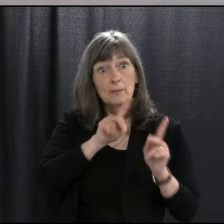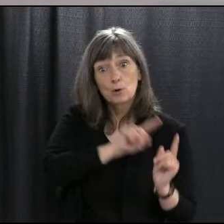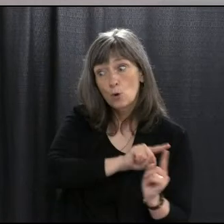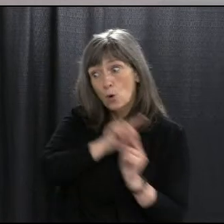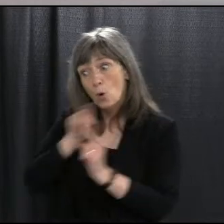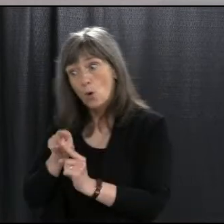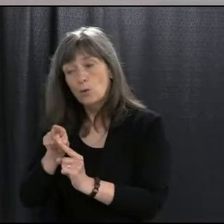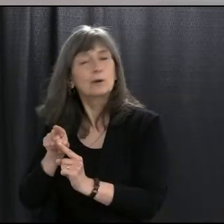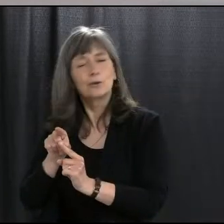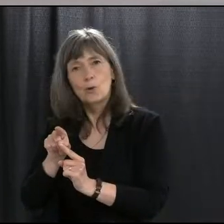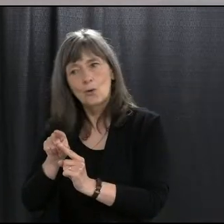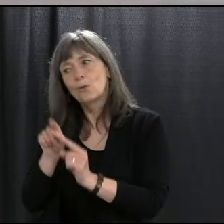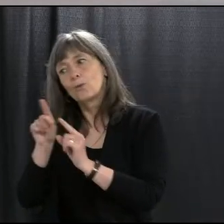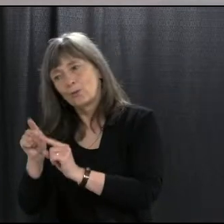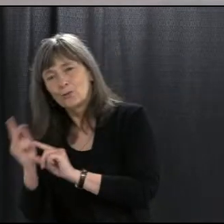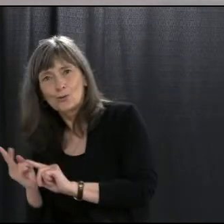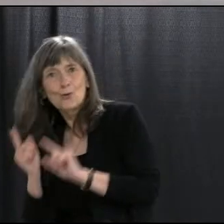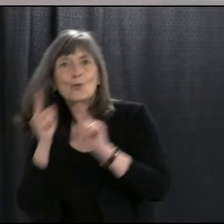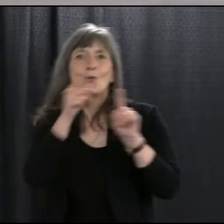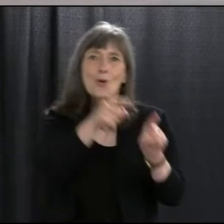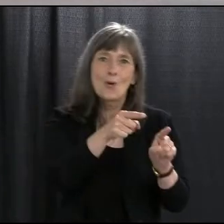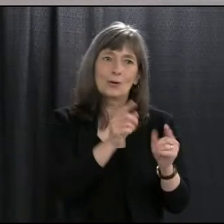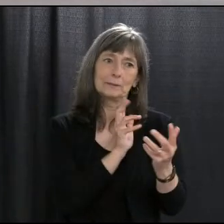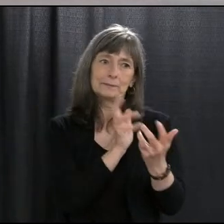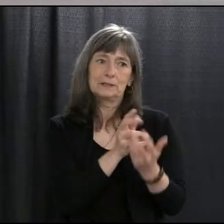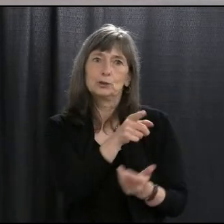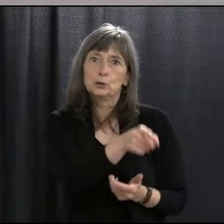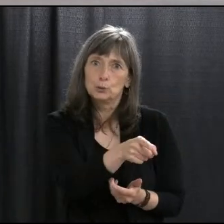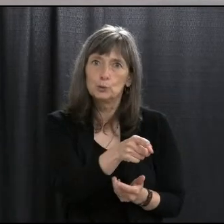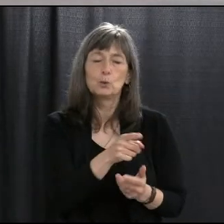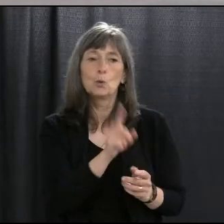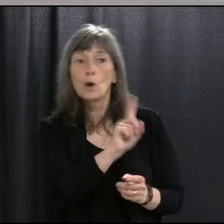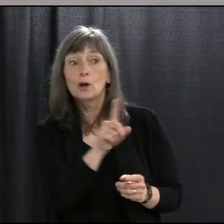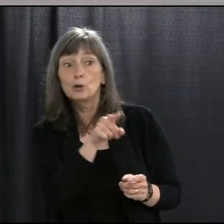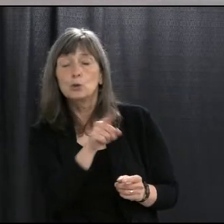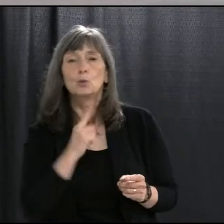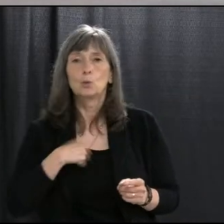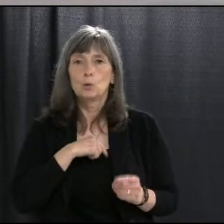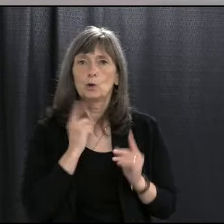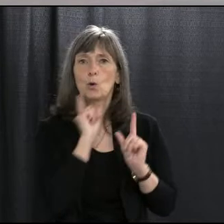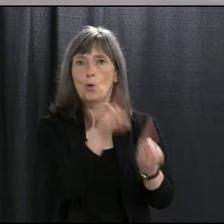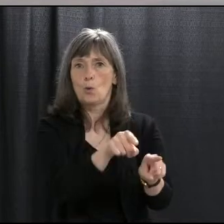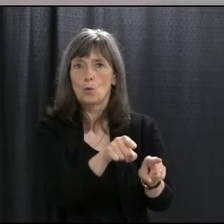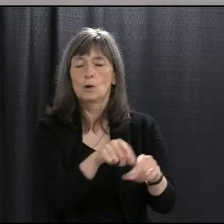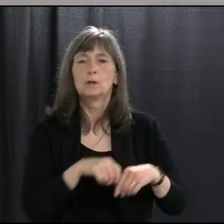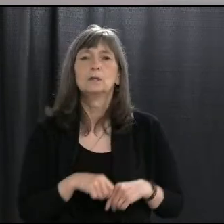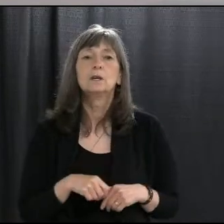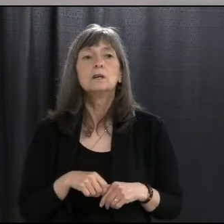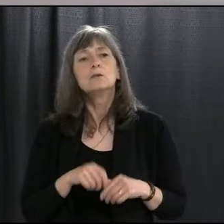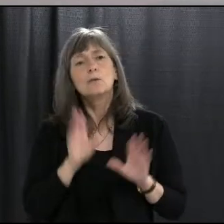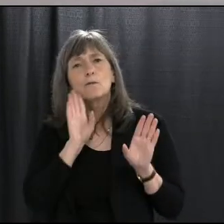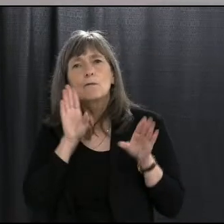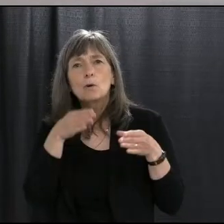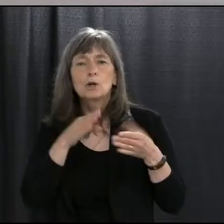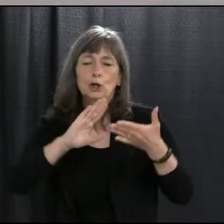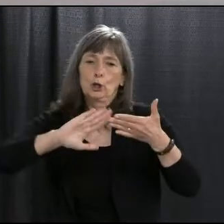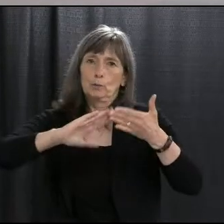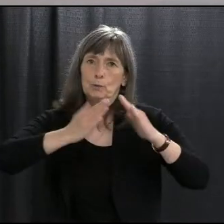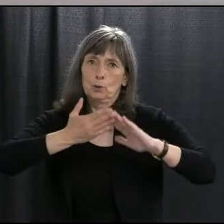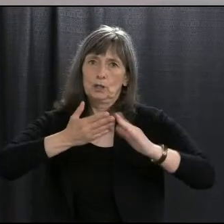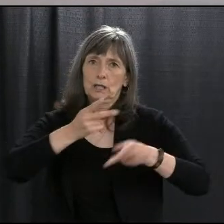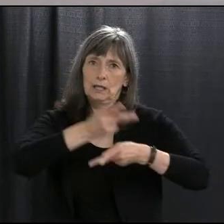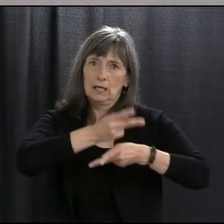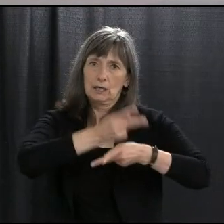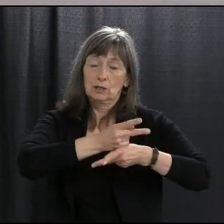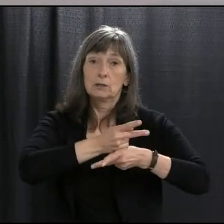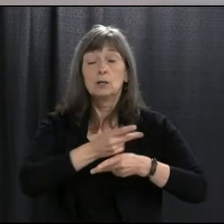the people to the care. So if you take the announcement on community care, there have been investments in